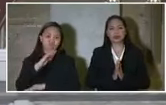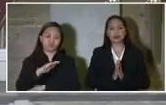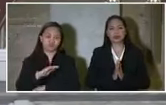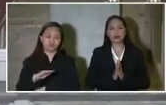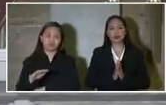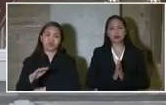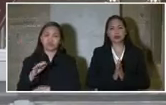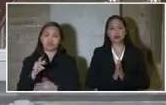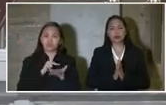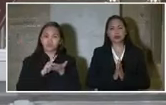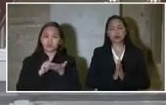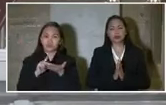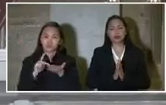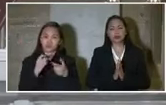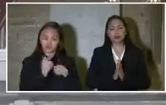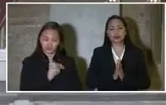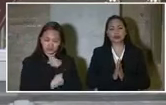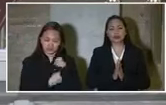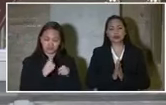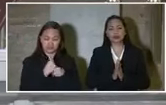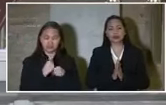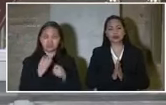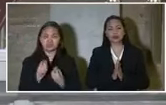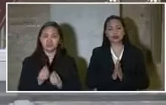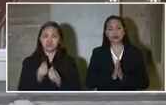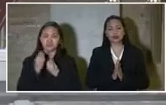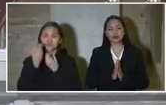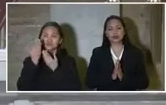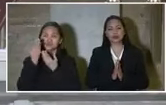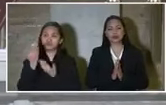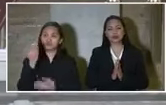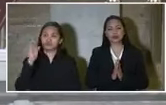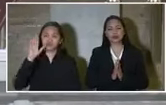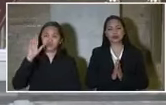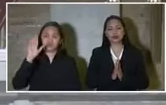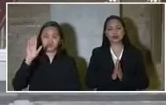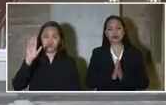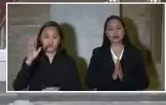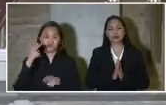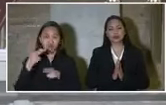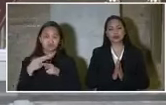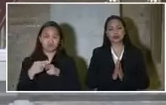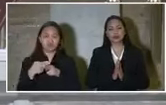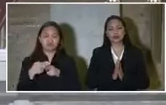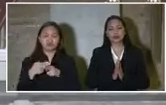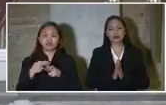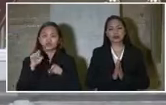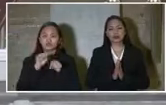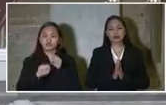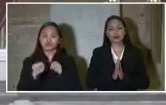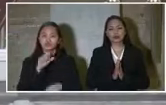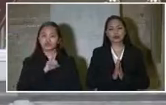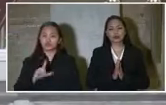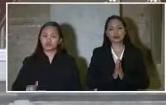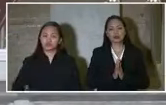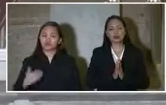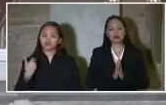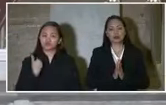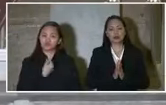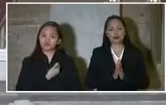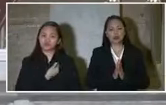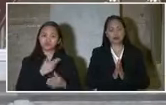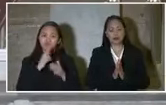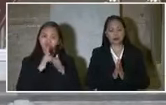pure sacrifice may be offered to your name. Therefore, O Lord, we humbly implore